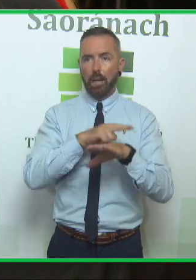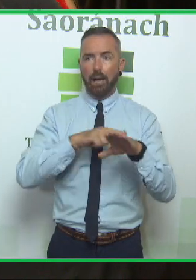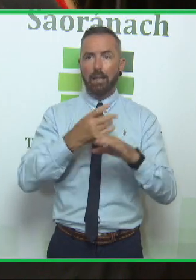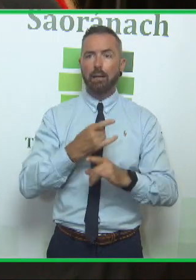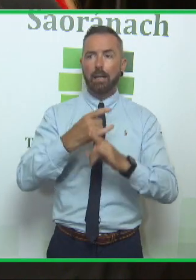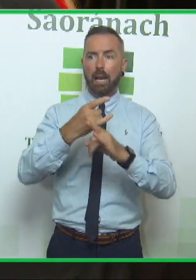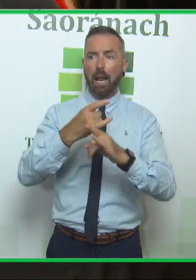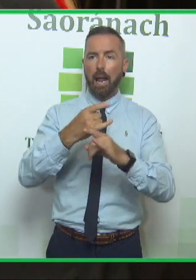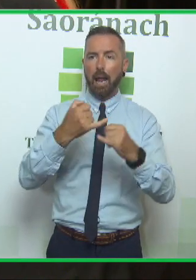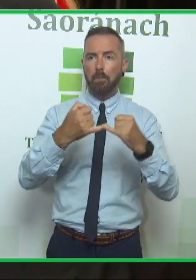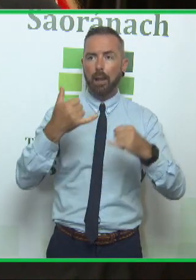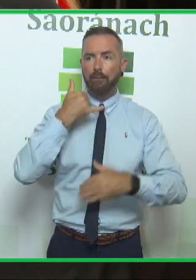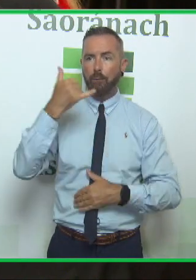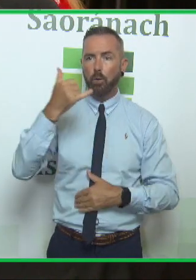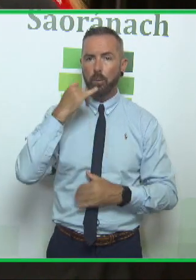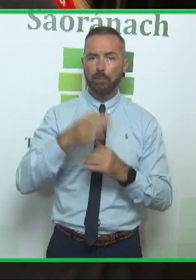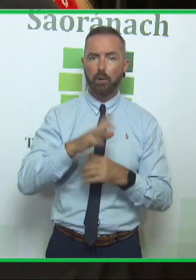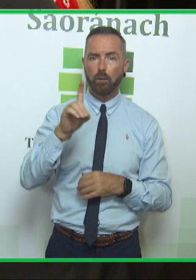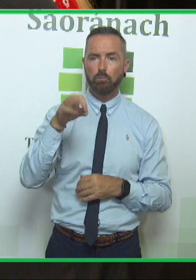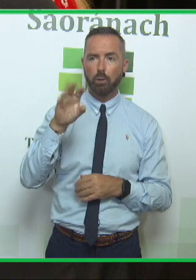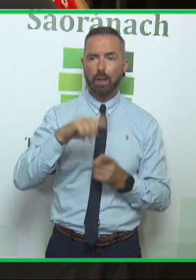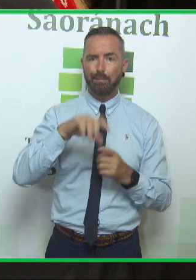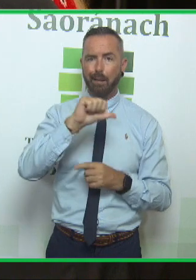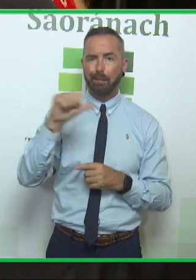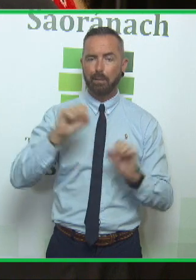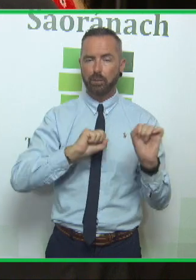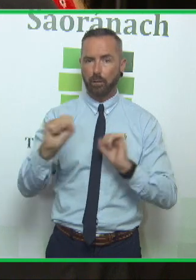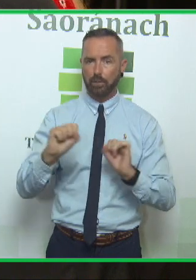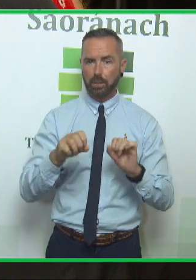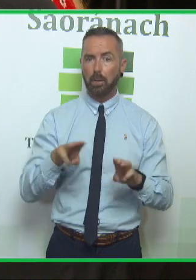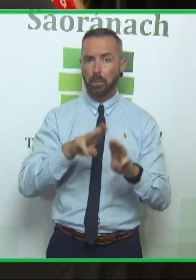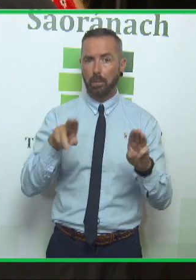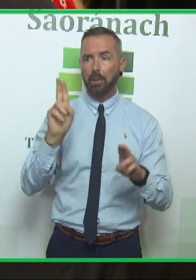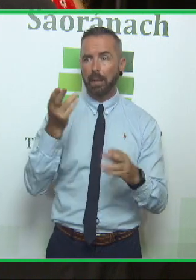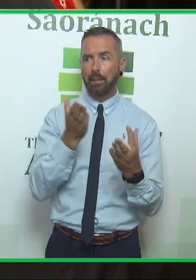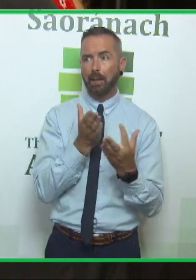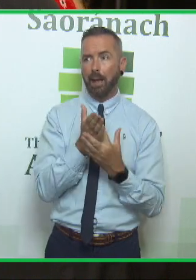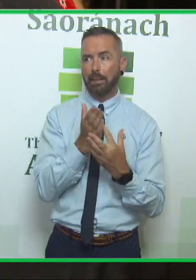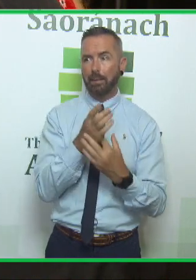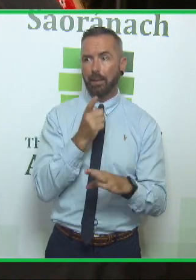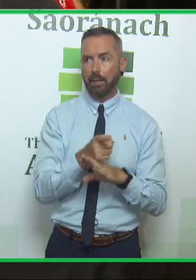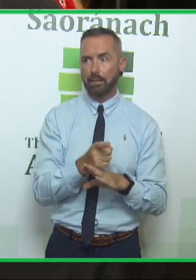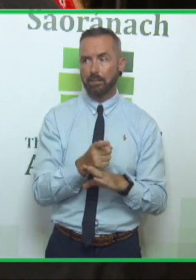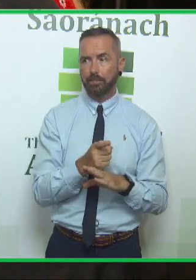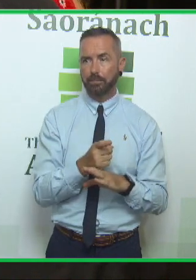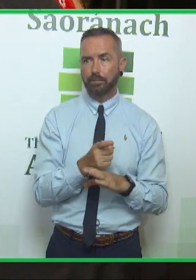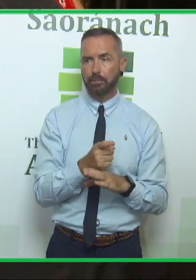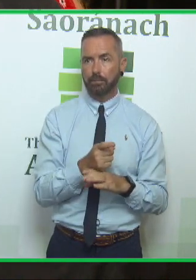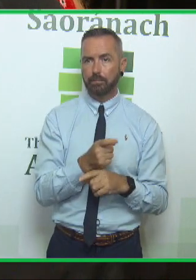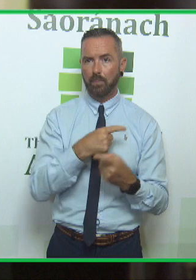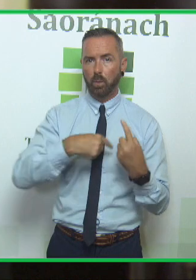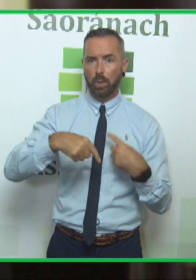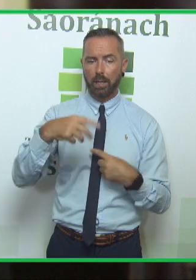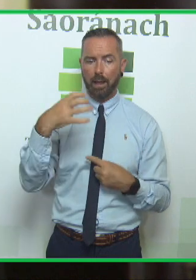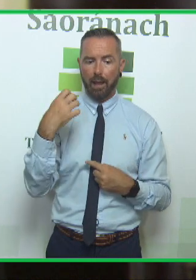number, drugs and alcohol services, that people can access to, and we have